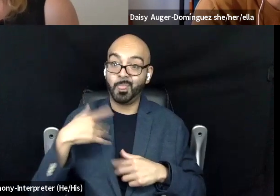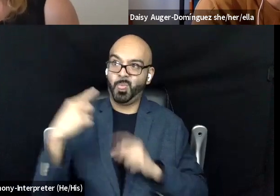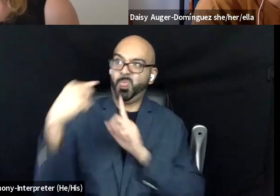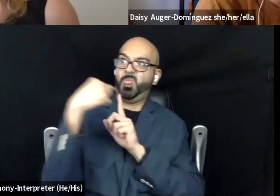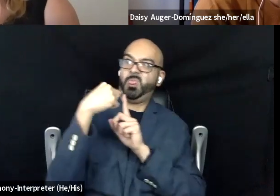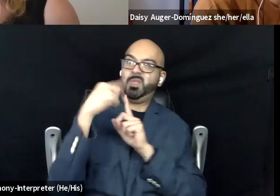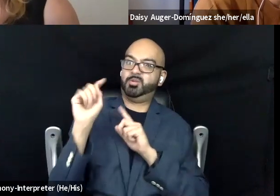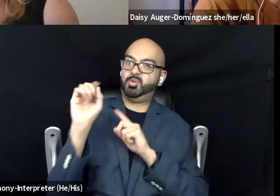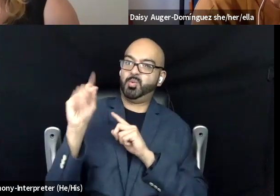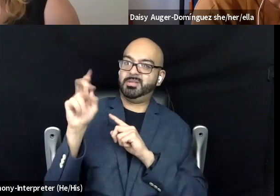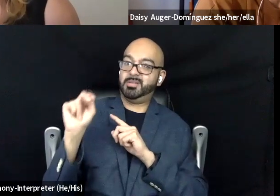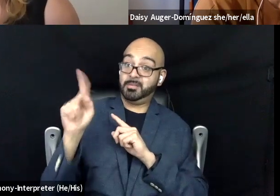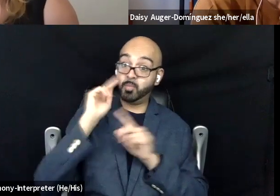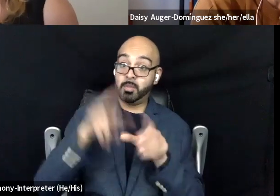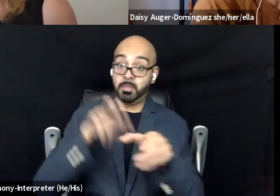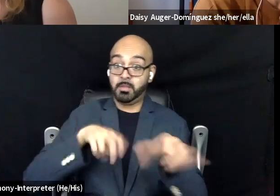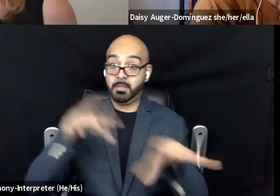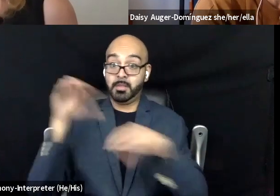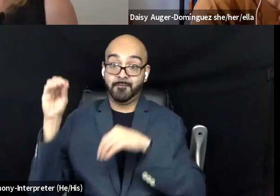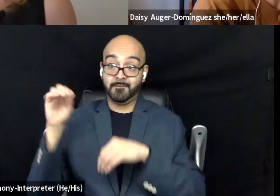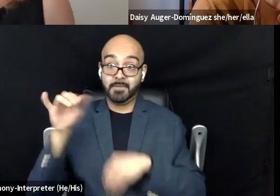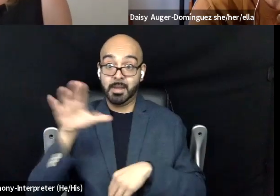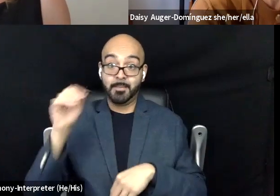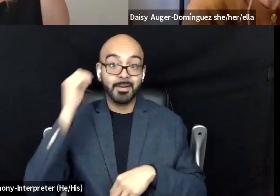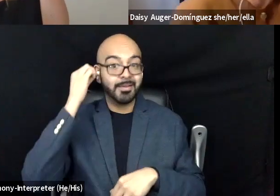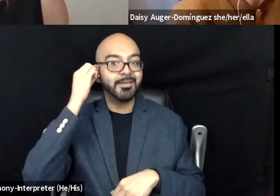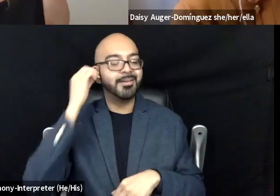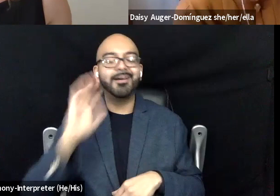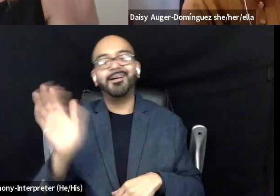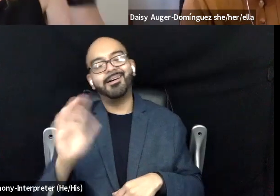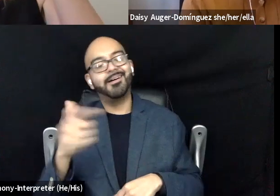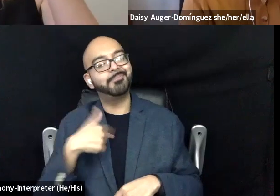consistently? Oh, I have been the chief Latina in charge for a long time.